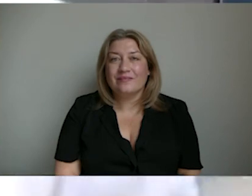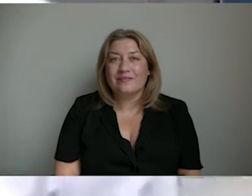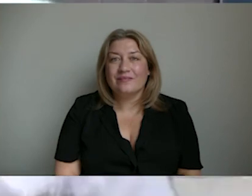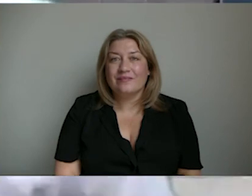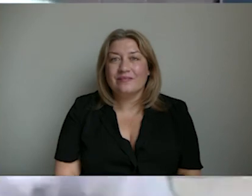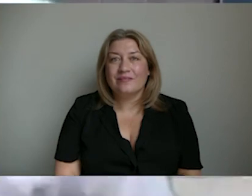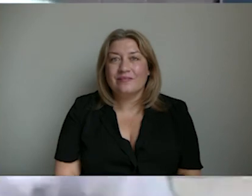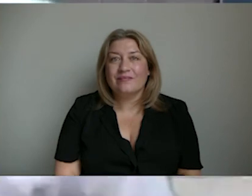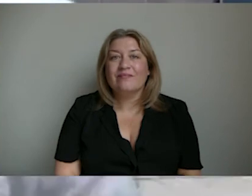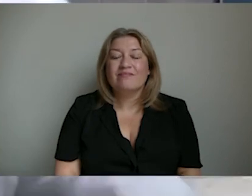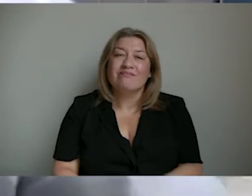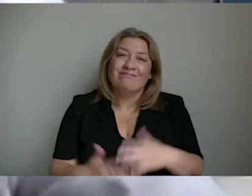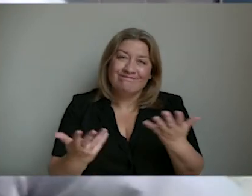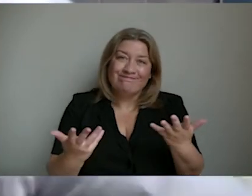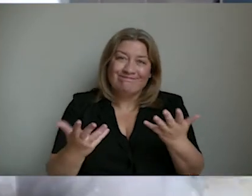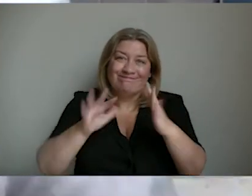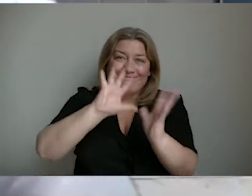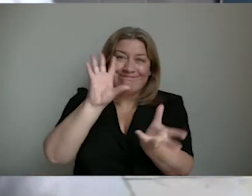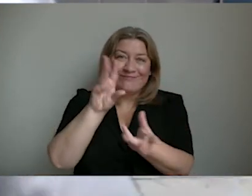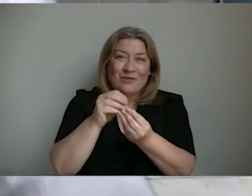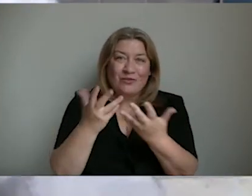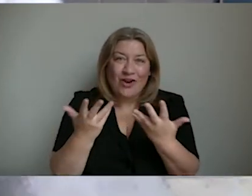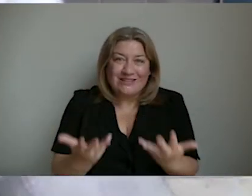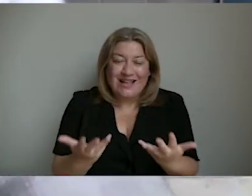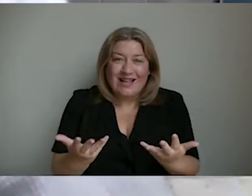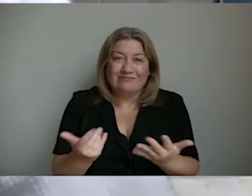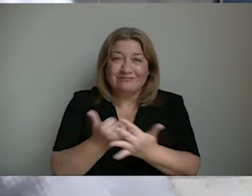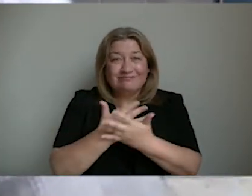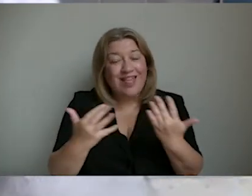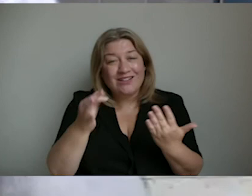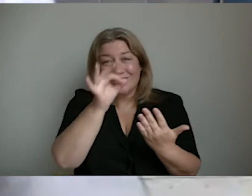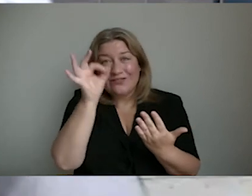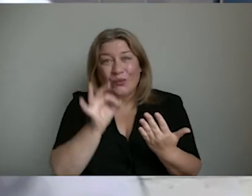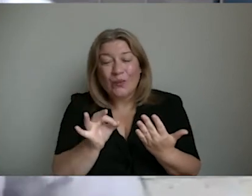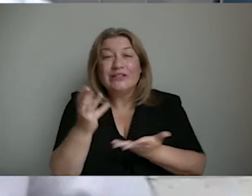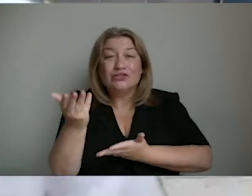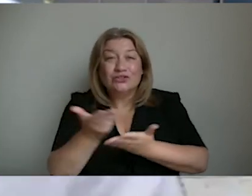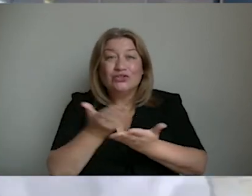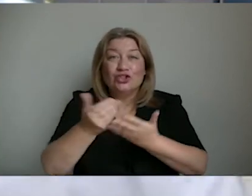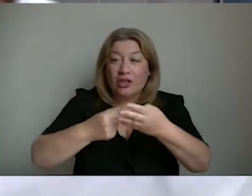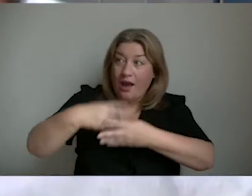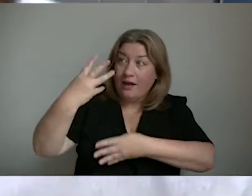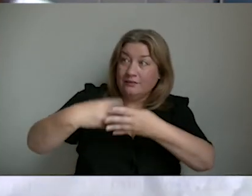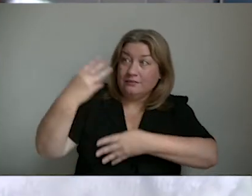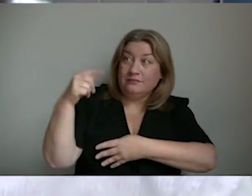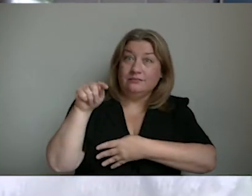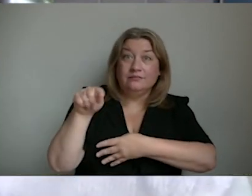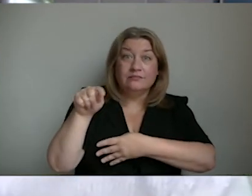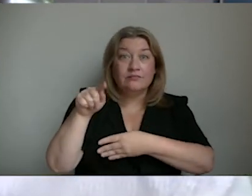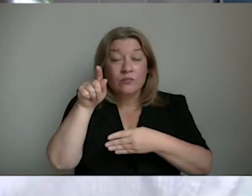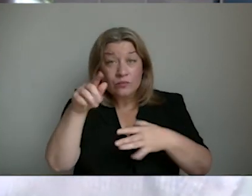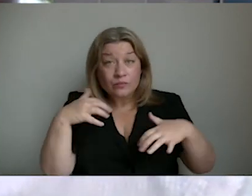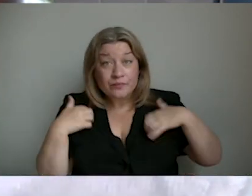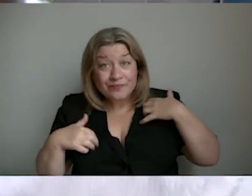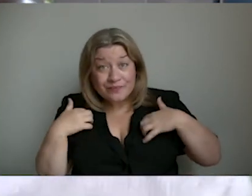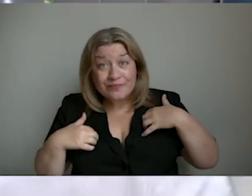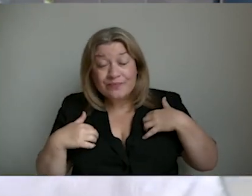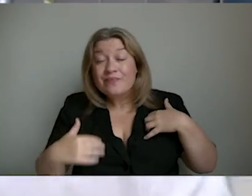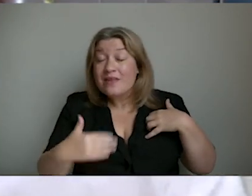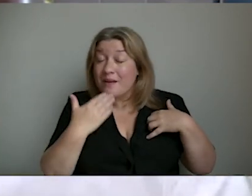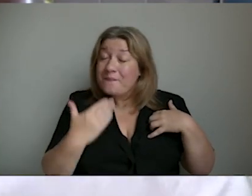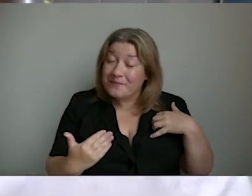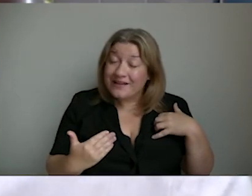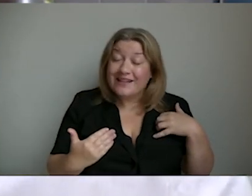So yeah, I think just sum it up. I think that we've had quite lots of questions coming through in the chat, and if you